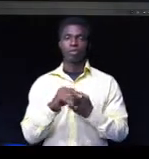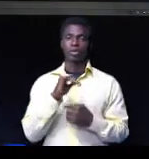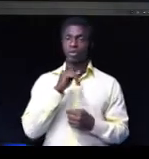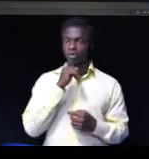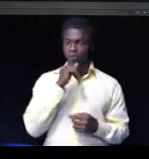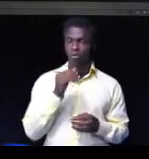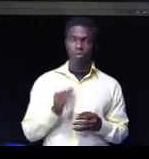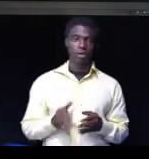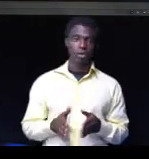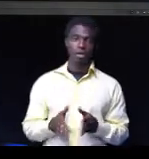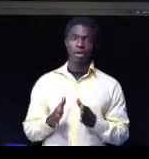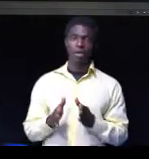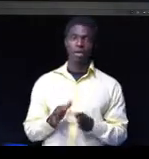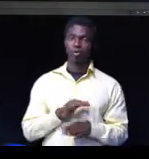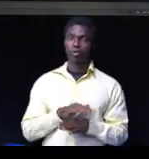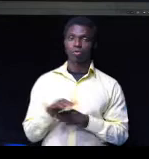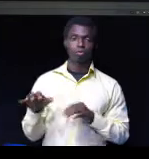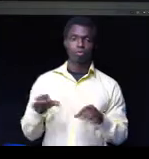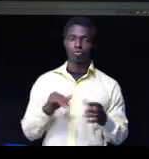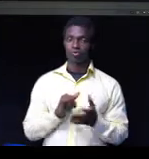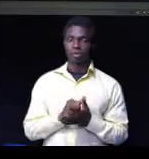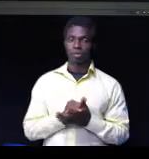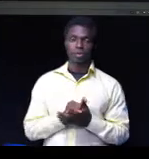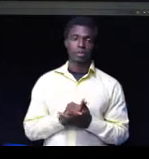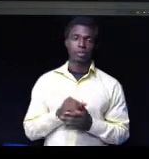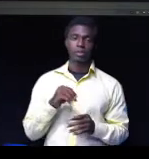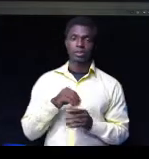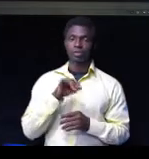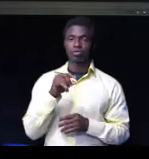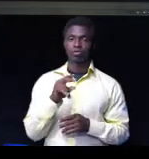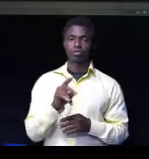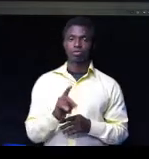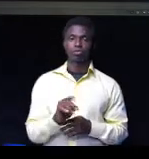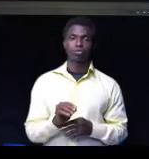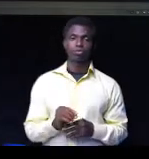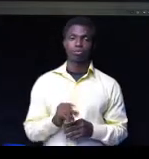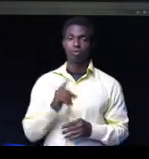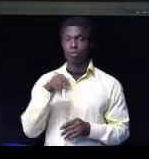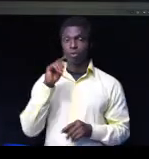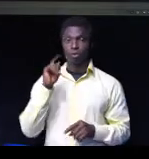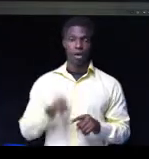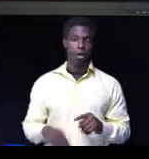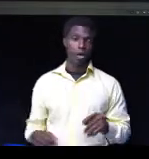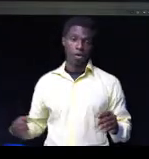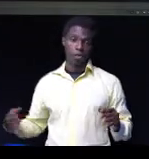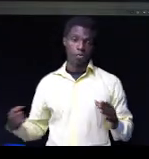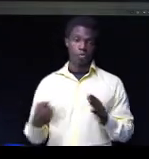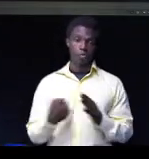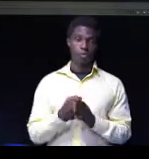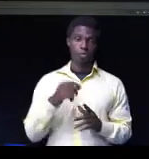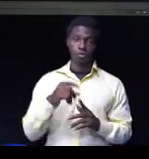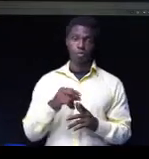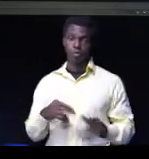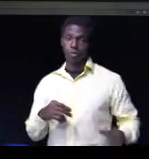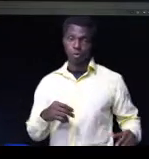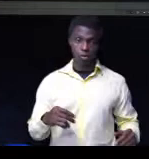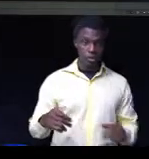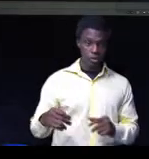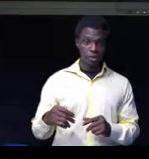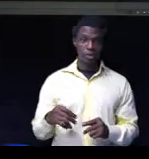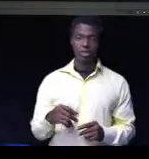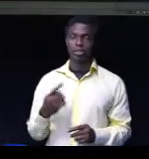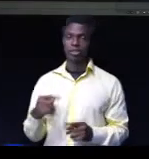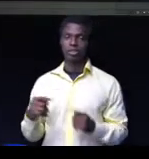Intentionally harming an opponent is not allowed. Don't do that in judo. 1 cannot punch or kick